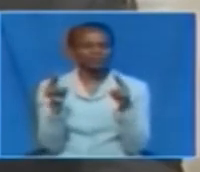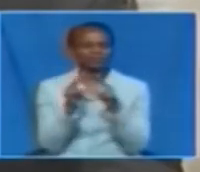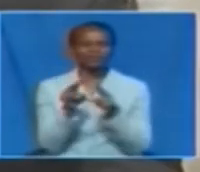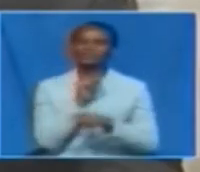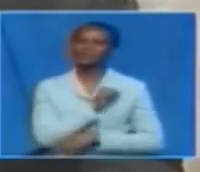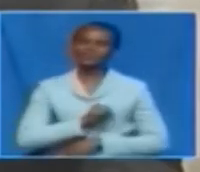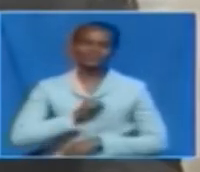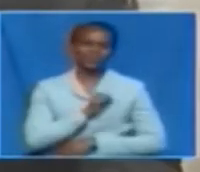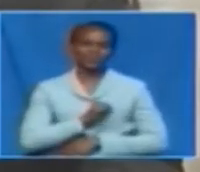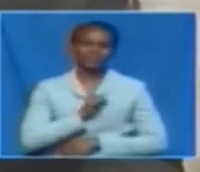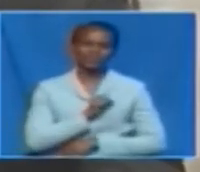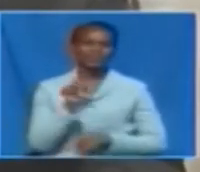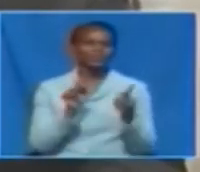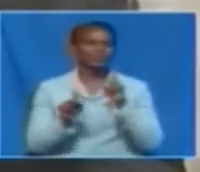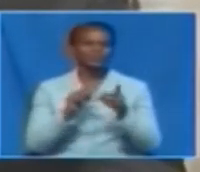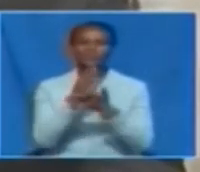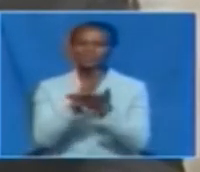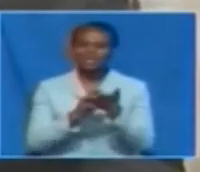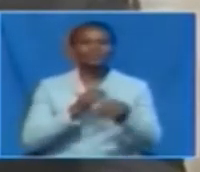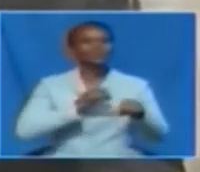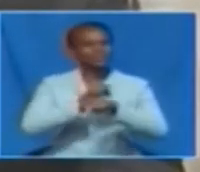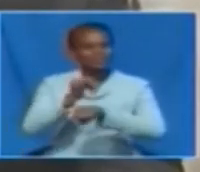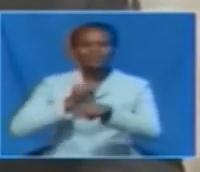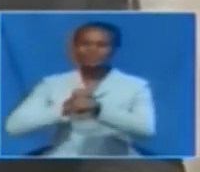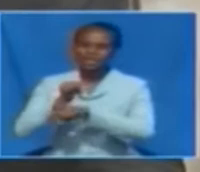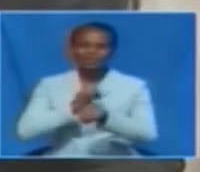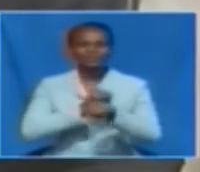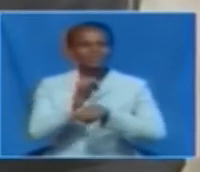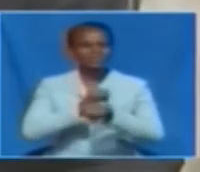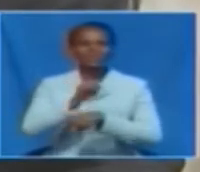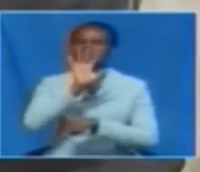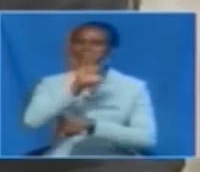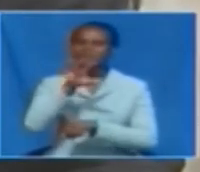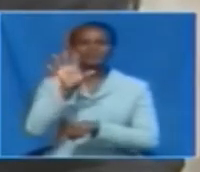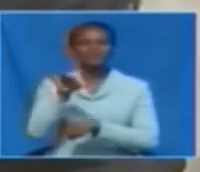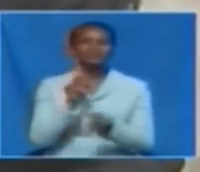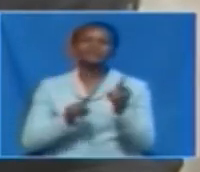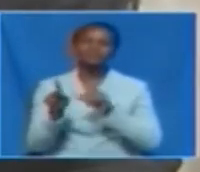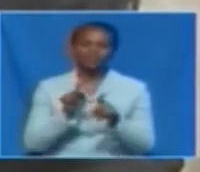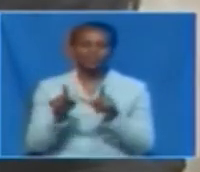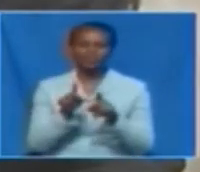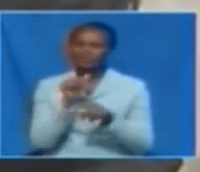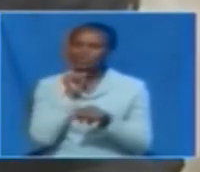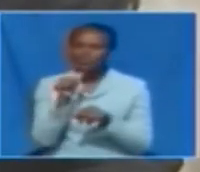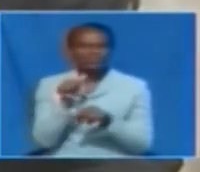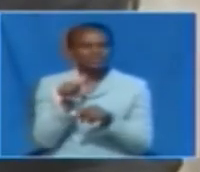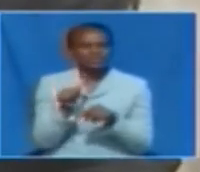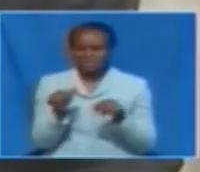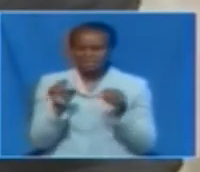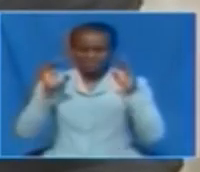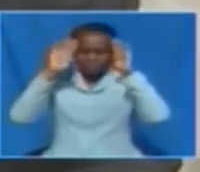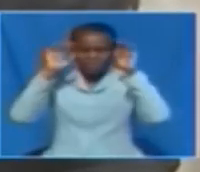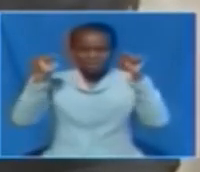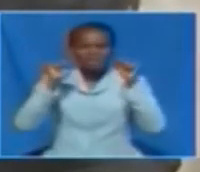unfortunate that some people would wish to insult the intelligence of 55 people. Not even a president can